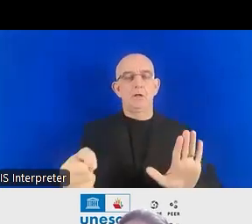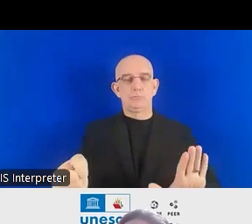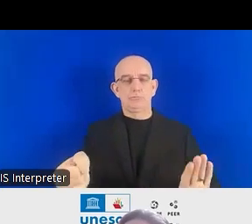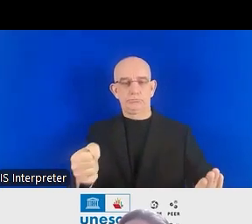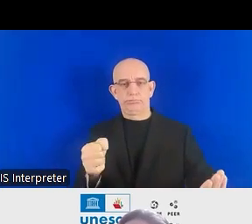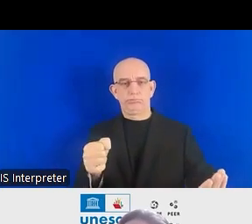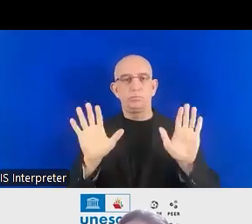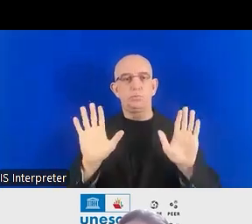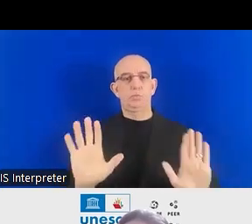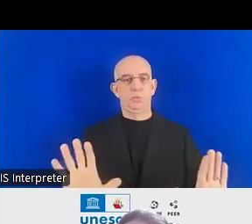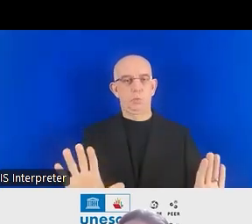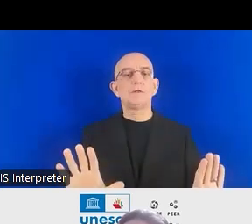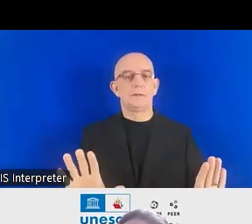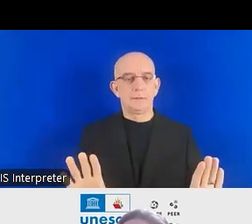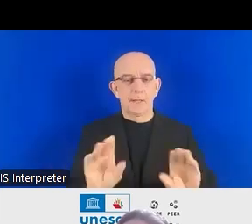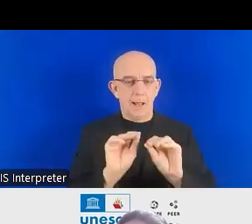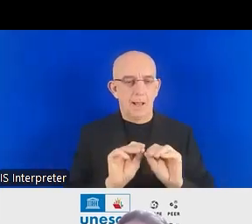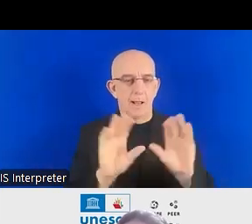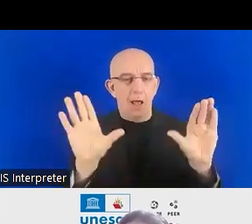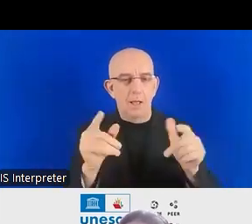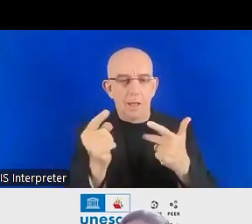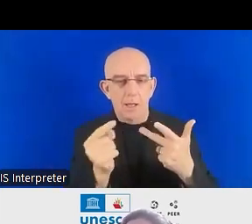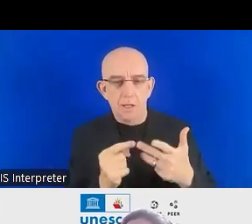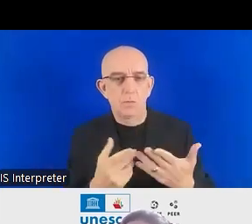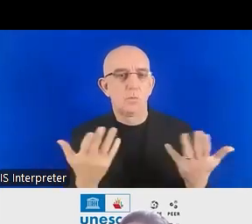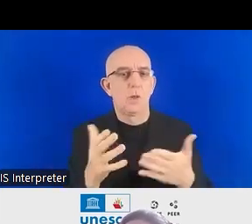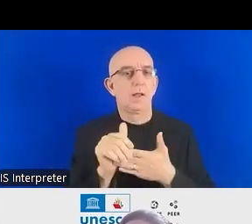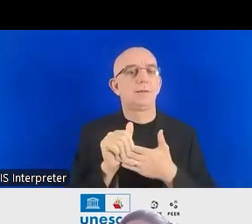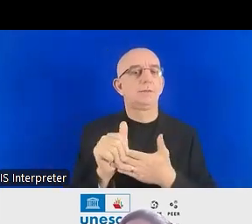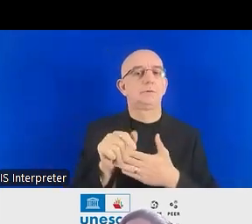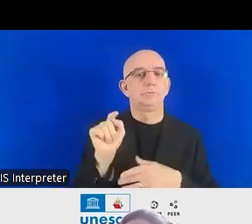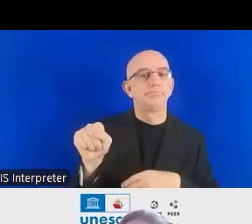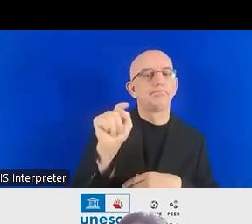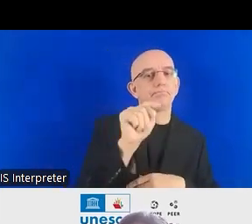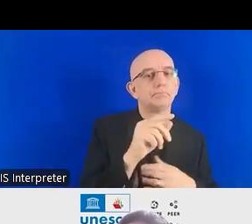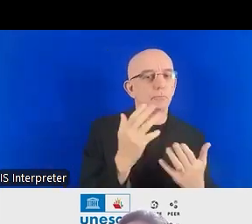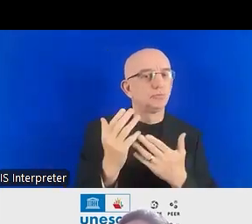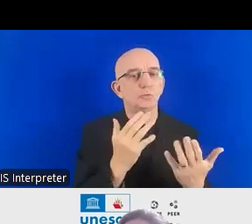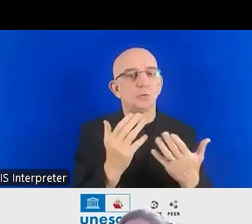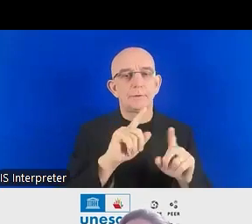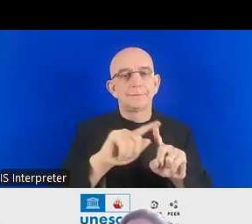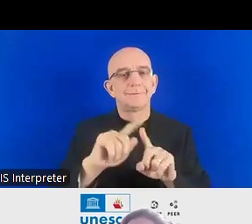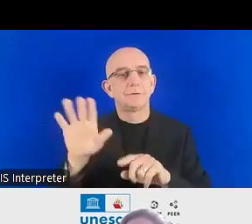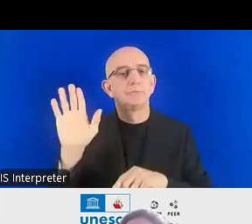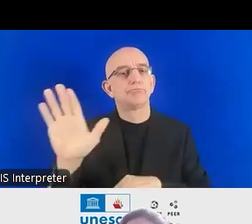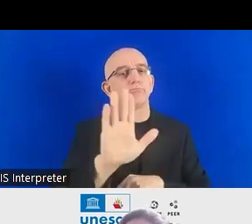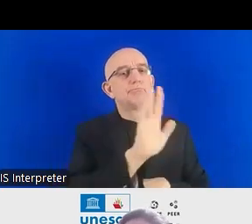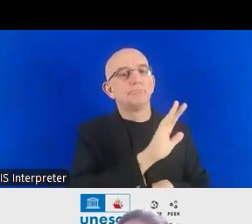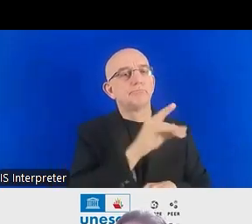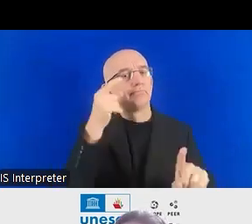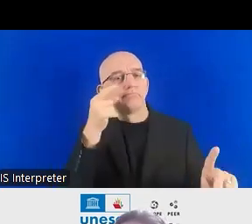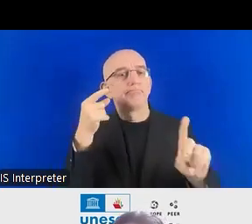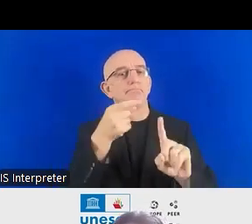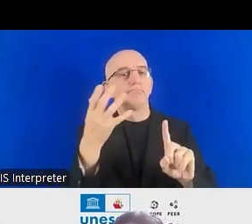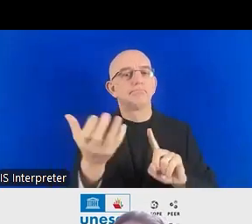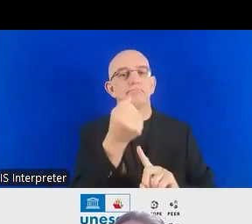The first report we published was Lead for Learning, but this is not the only and unique outcomes